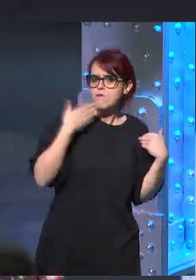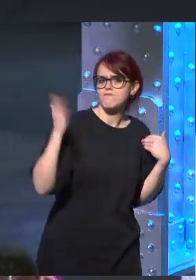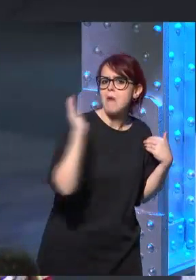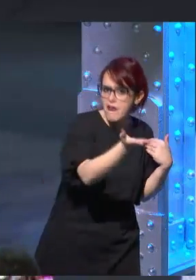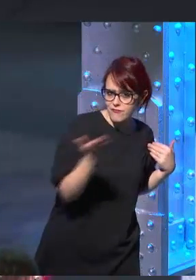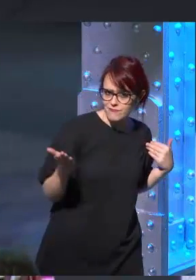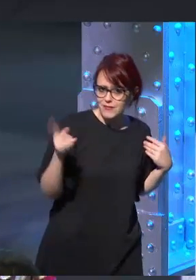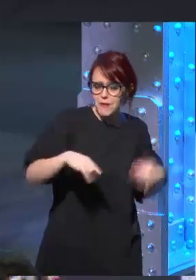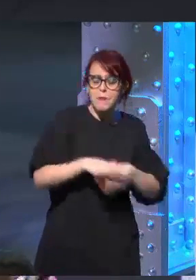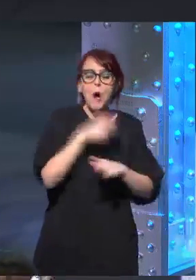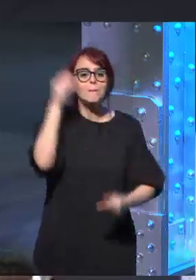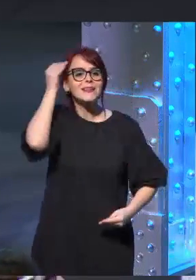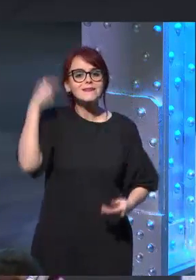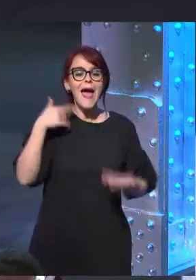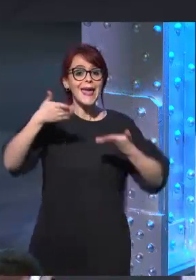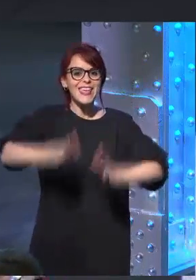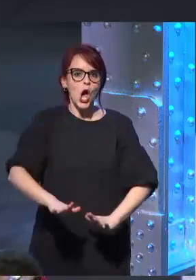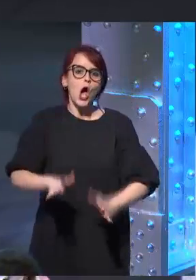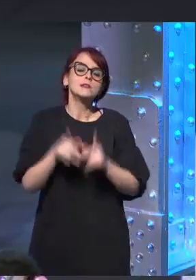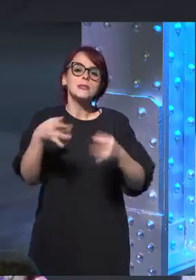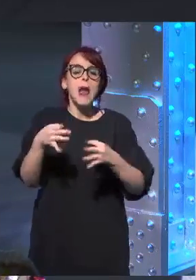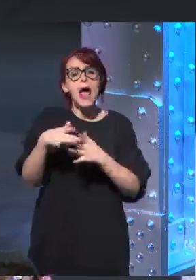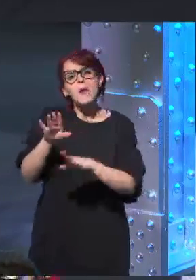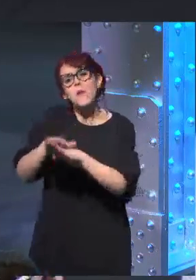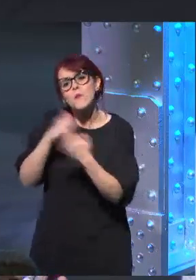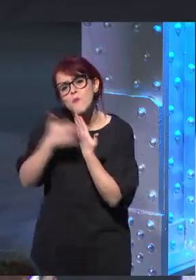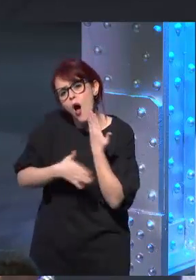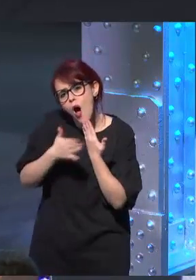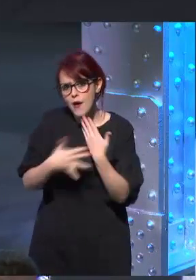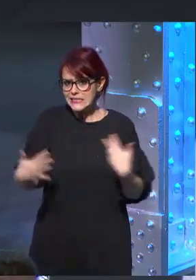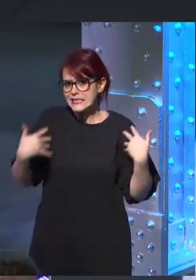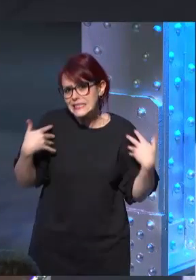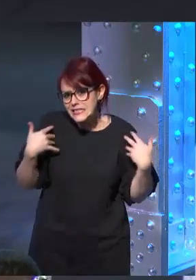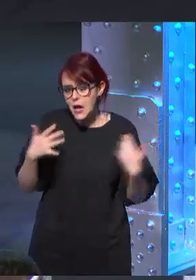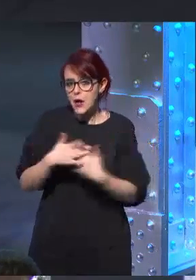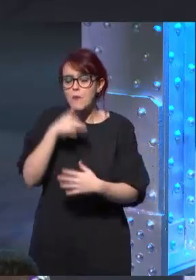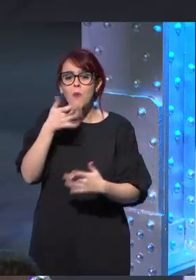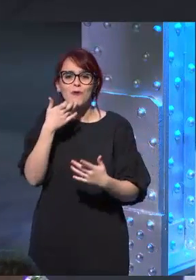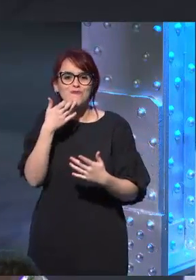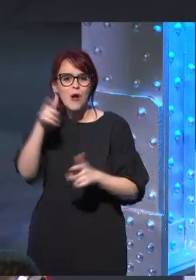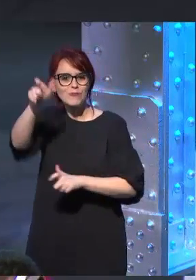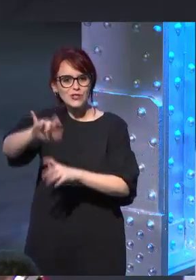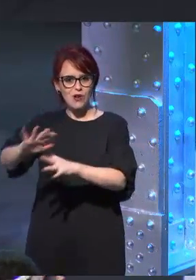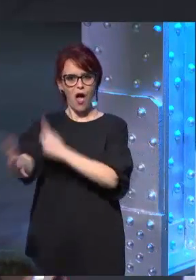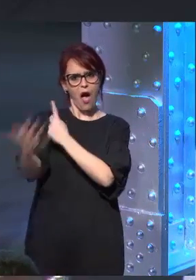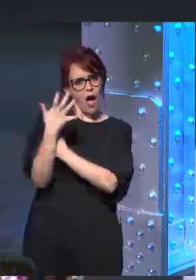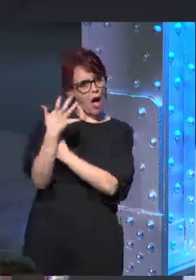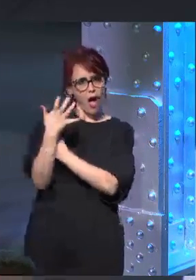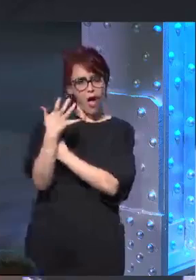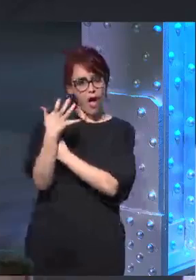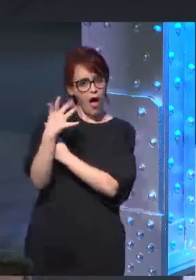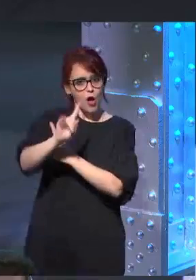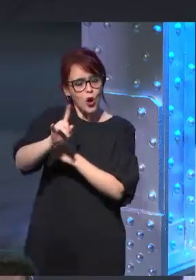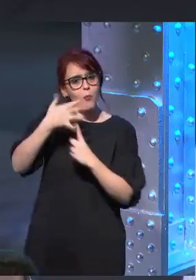could even be the authors of a crime, because all parents think that our children could be a victim